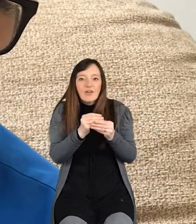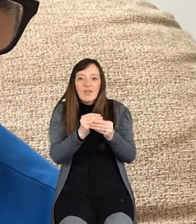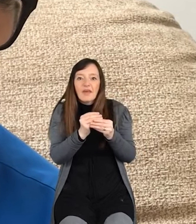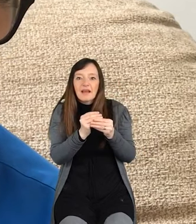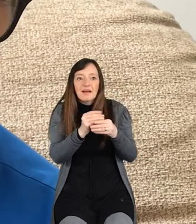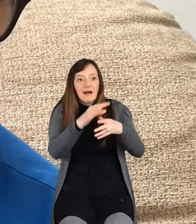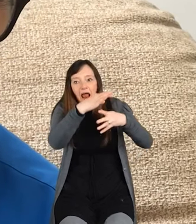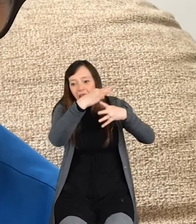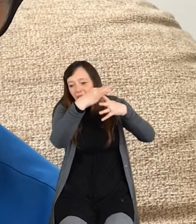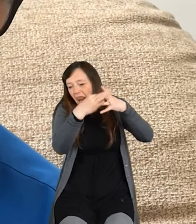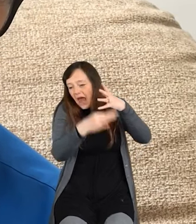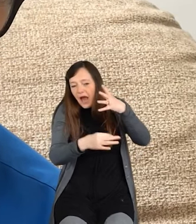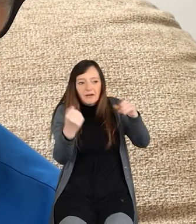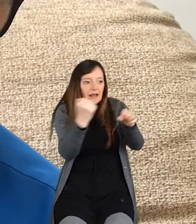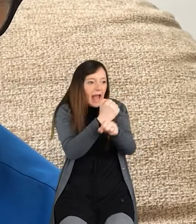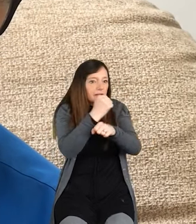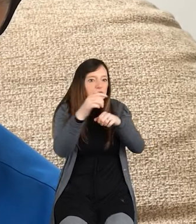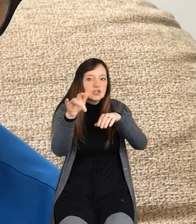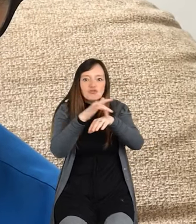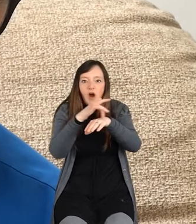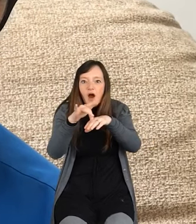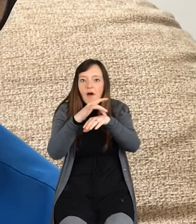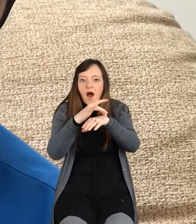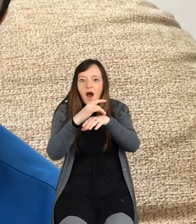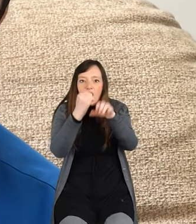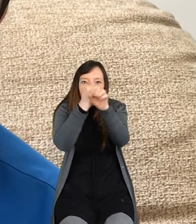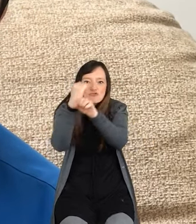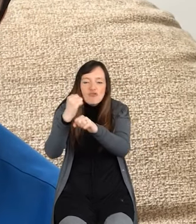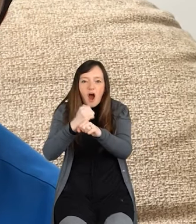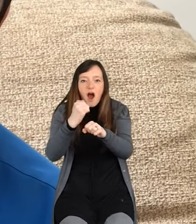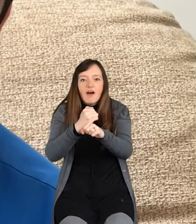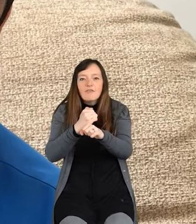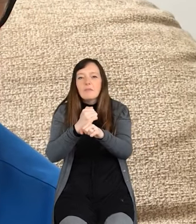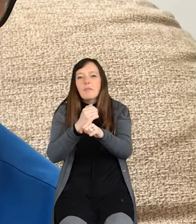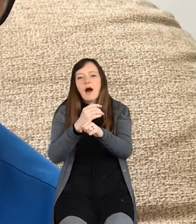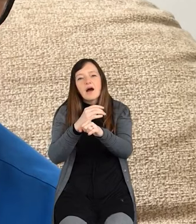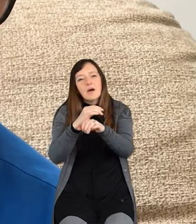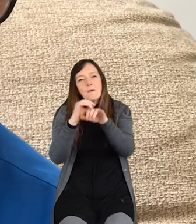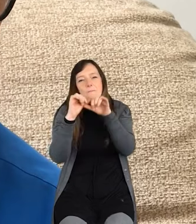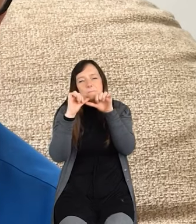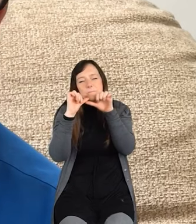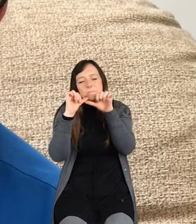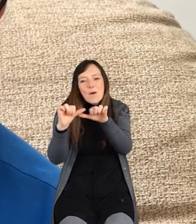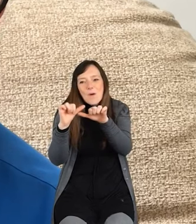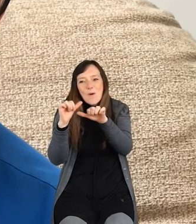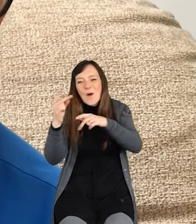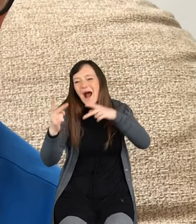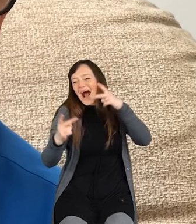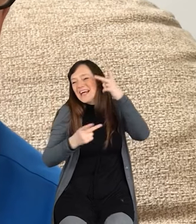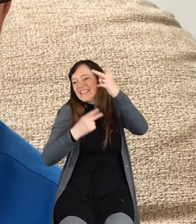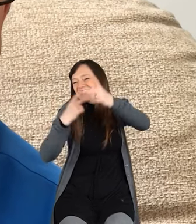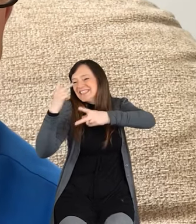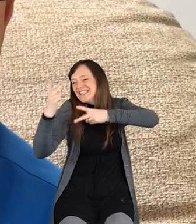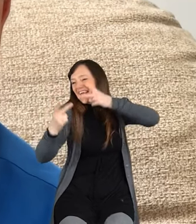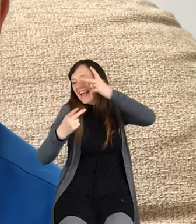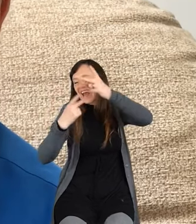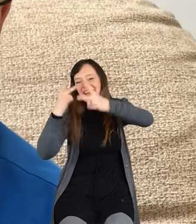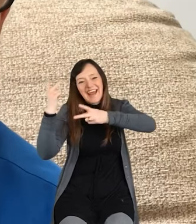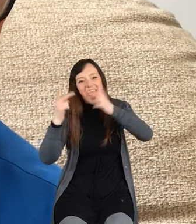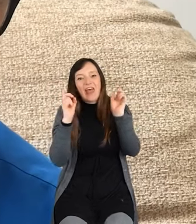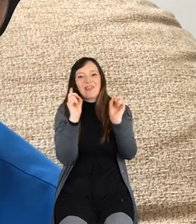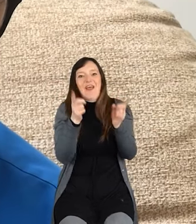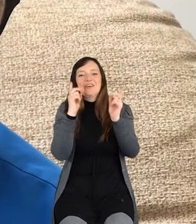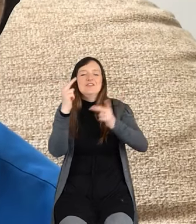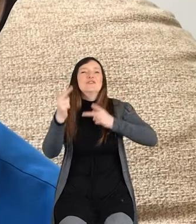do. Games, drama, craft, but I particularly enjoy the singing.